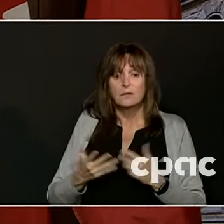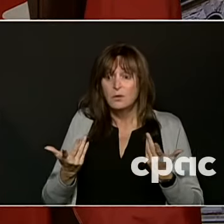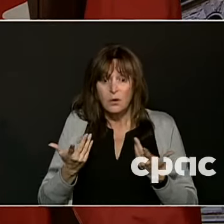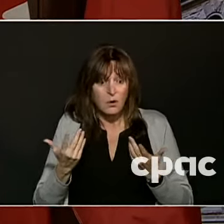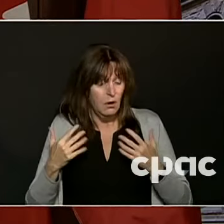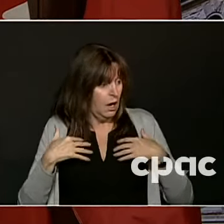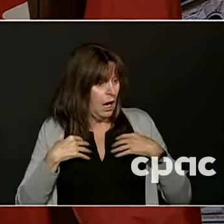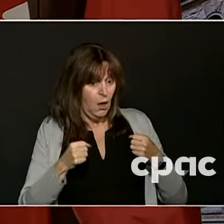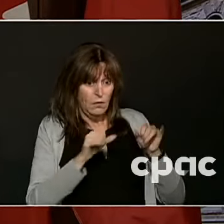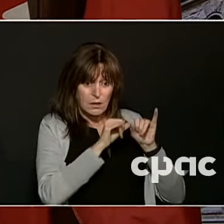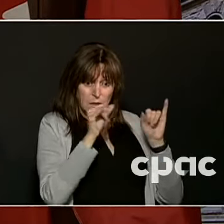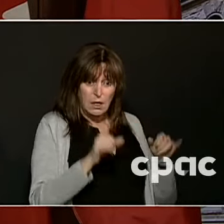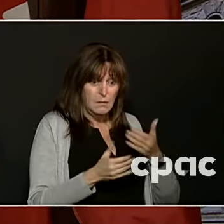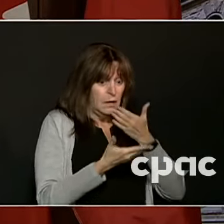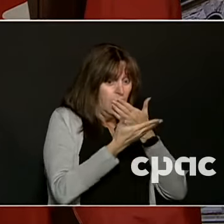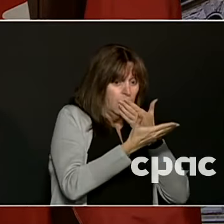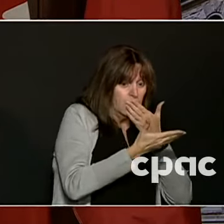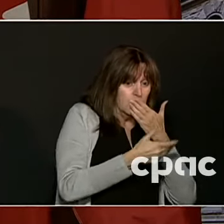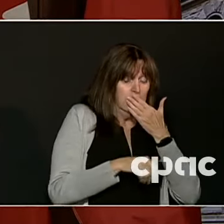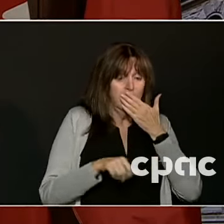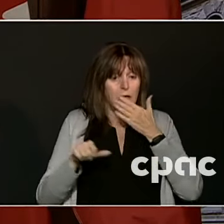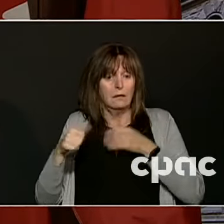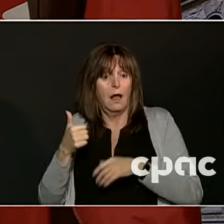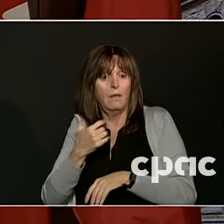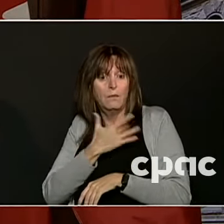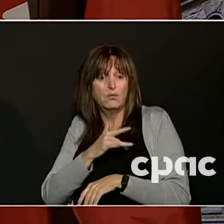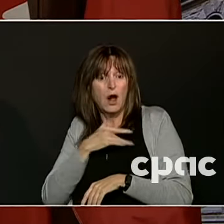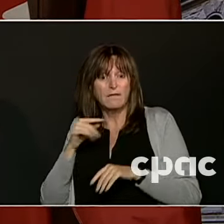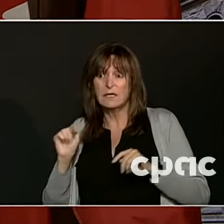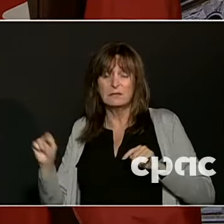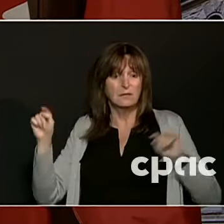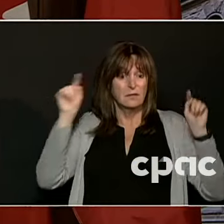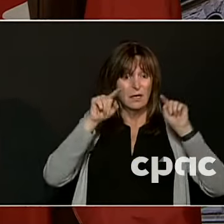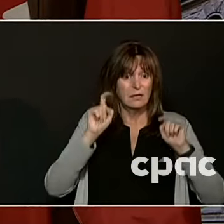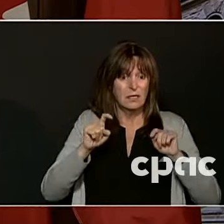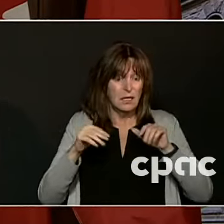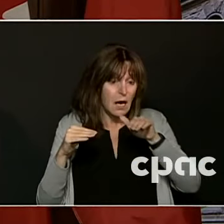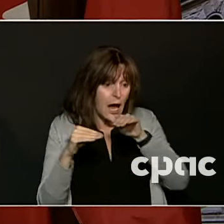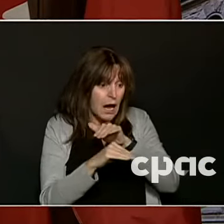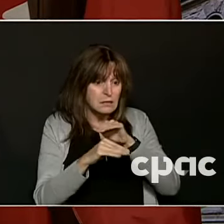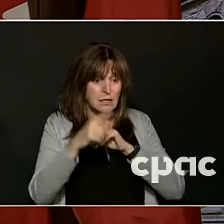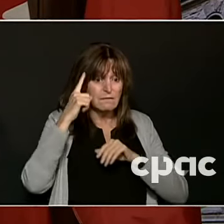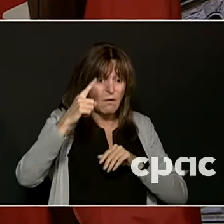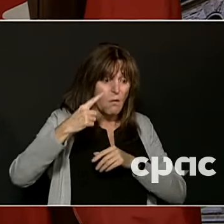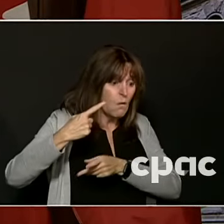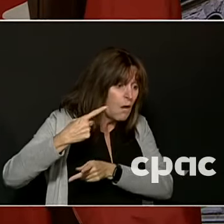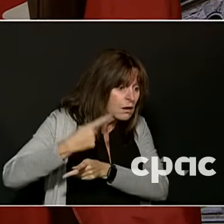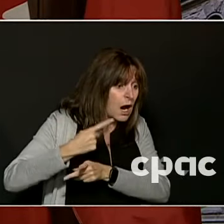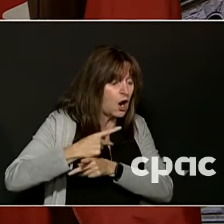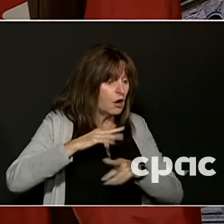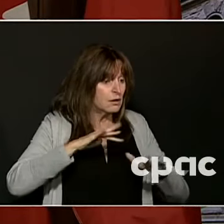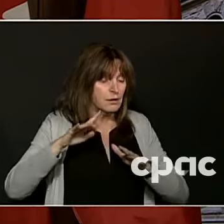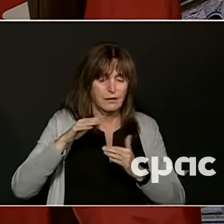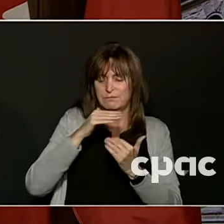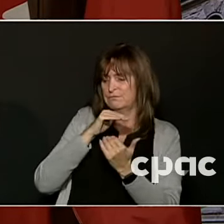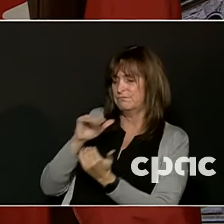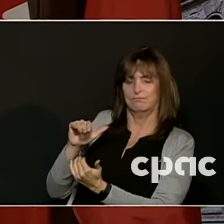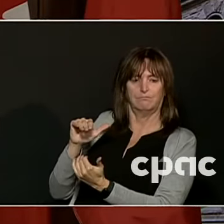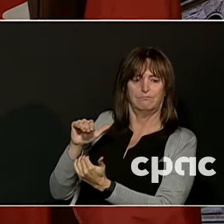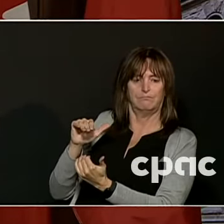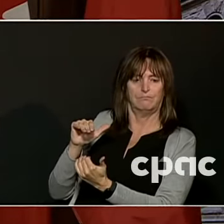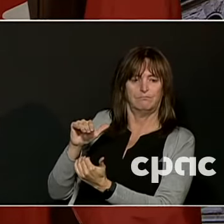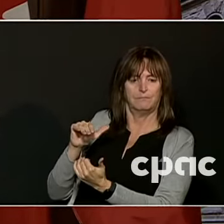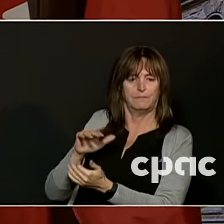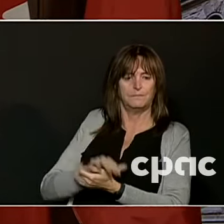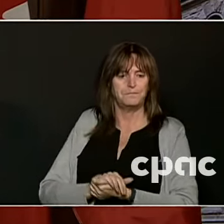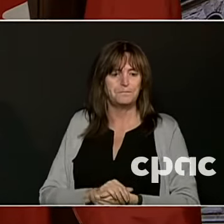additional patient needs. There's significant limitations on the access to care and significant challenges in getting people treated when they have health emergencies.